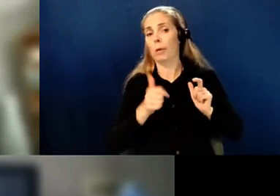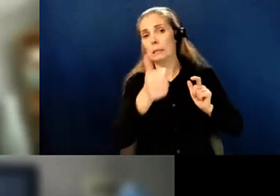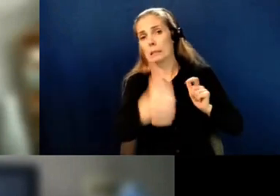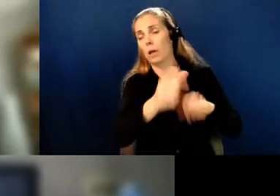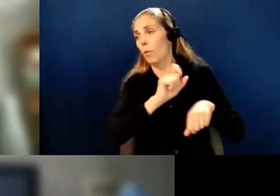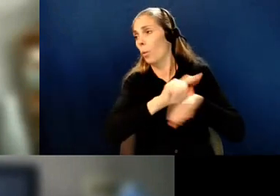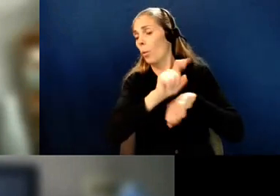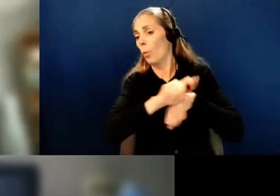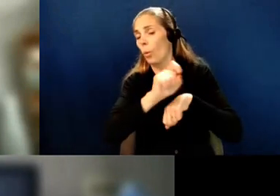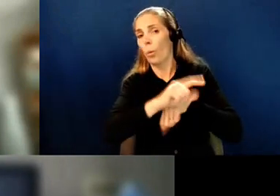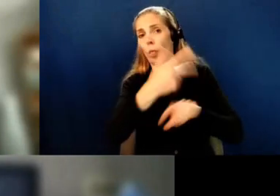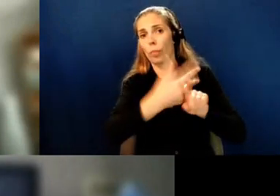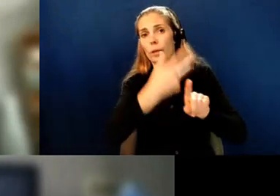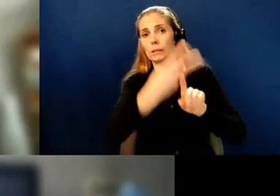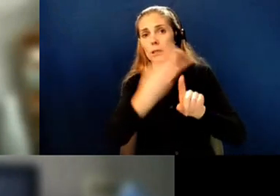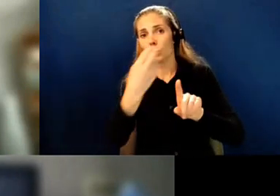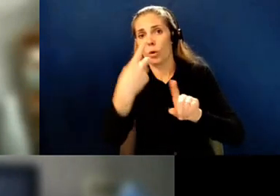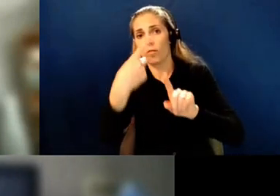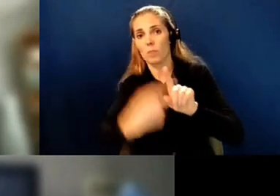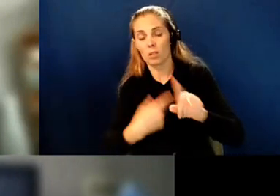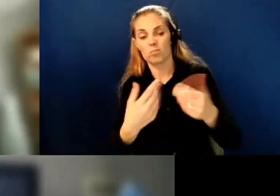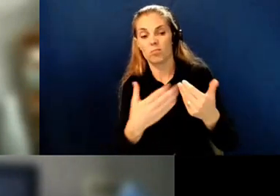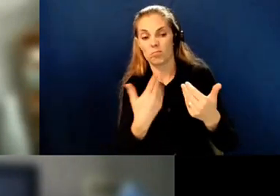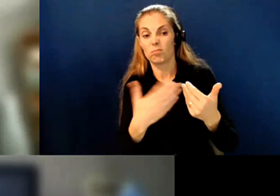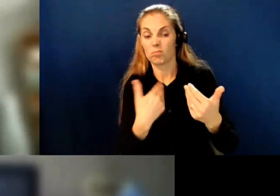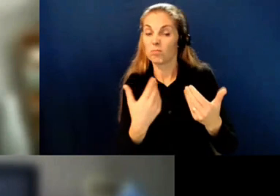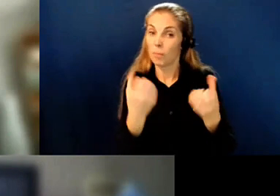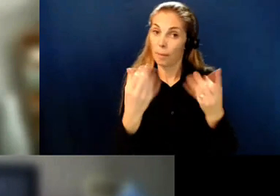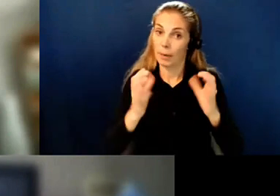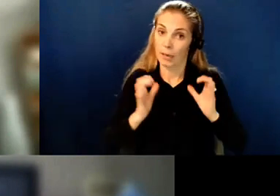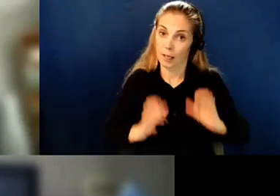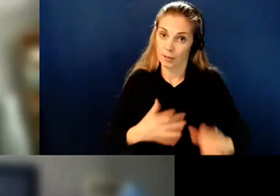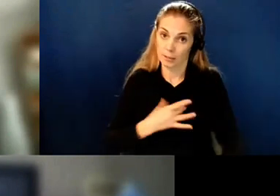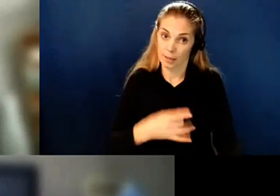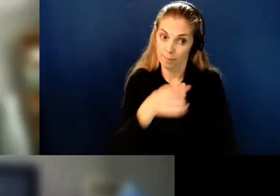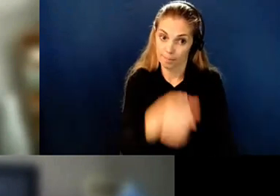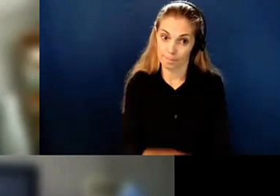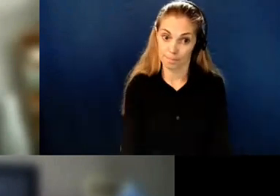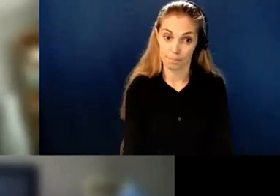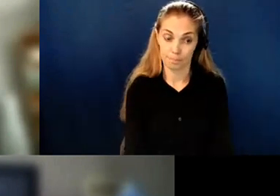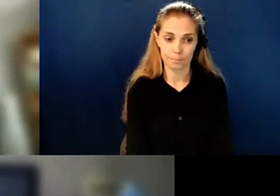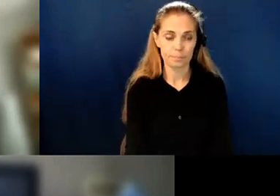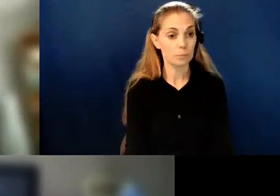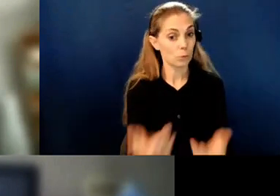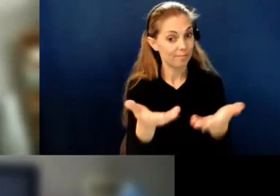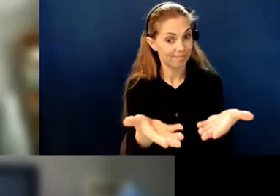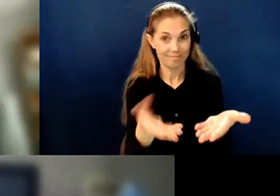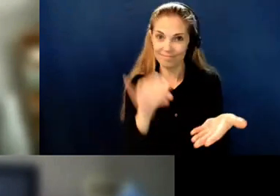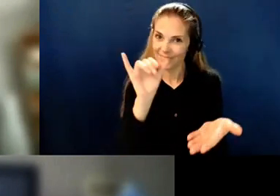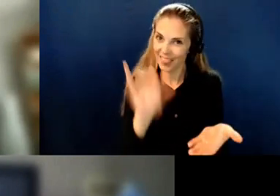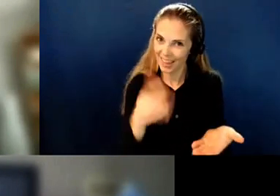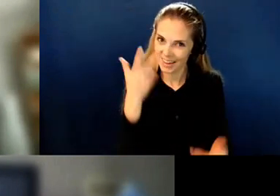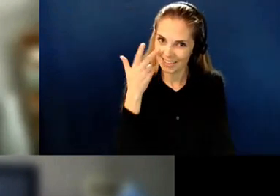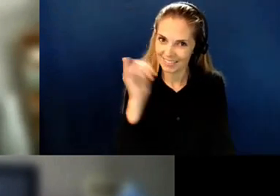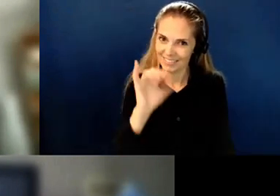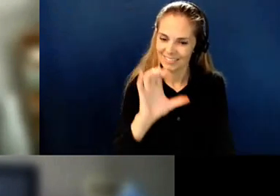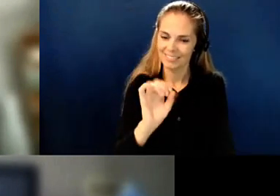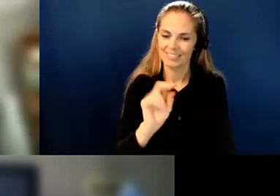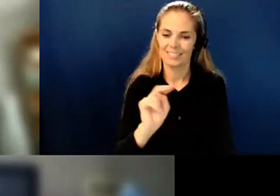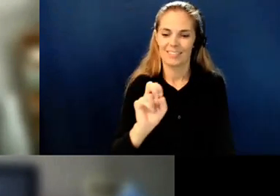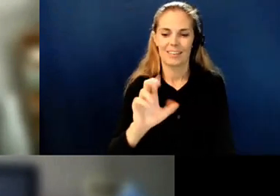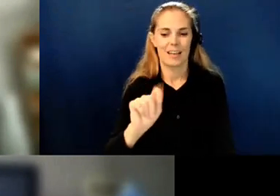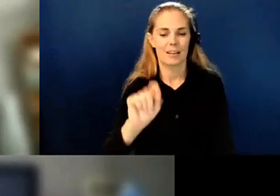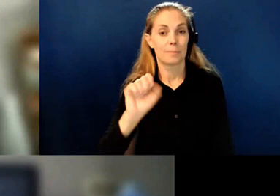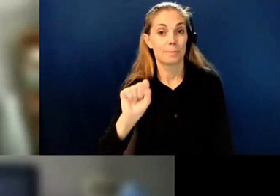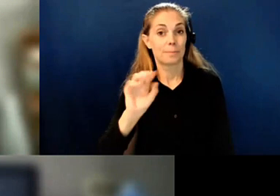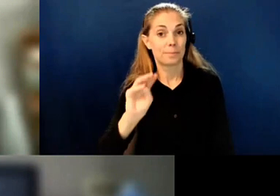that. So that's my really quick and dirty overview of the software. Again, I thank you so much for giving me the